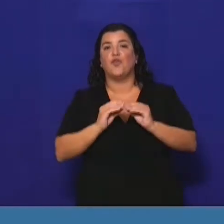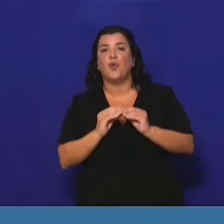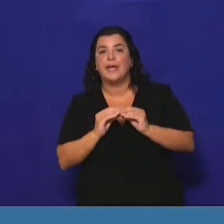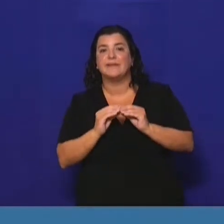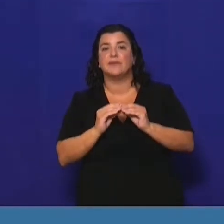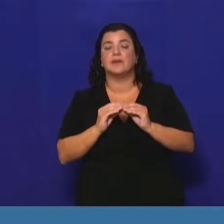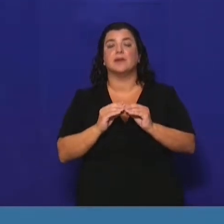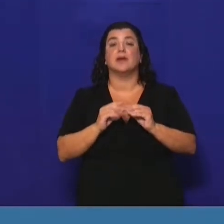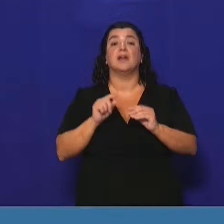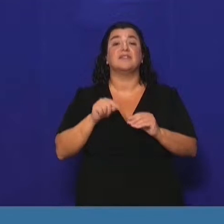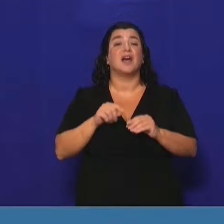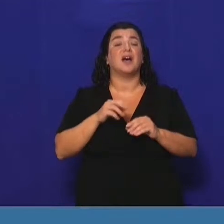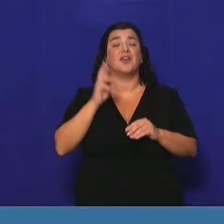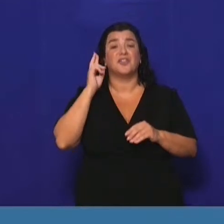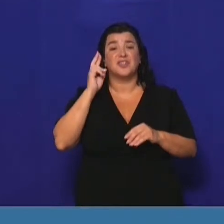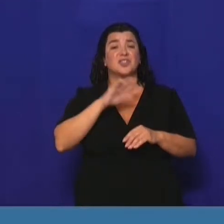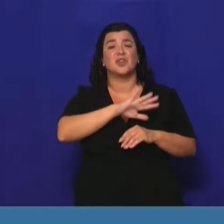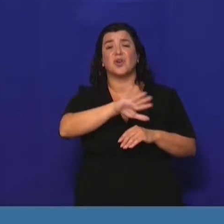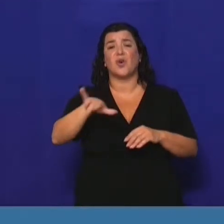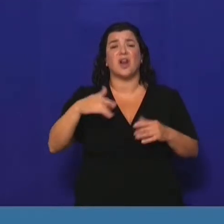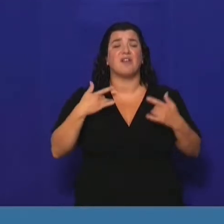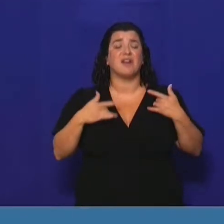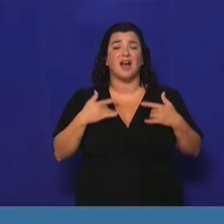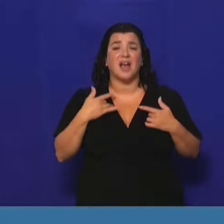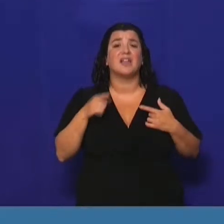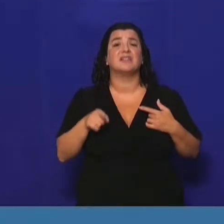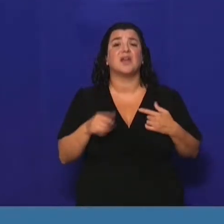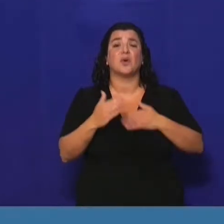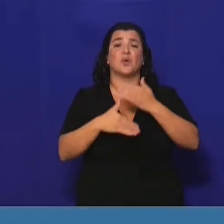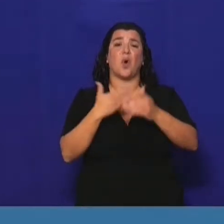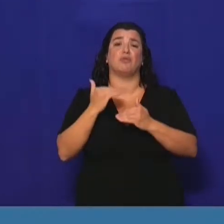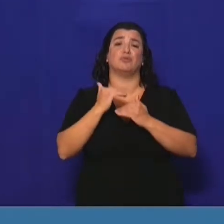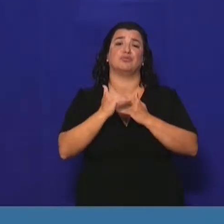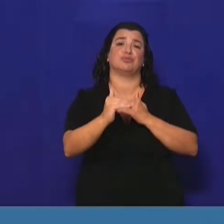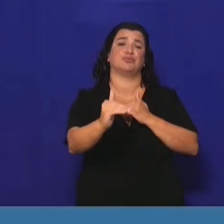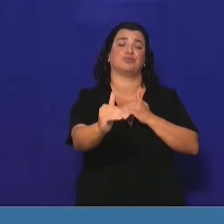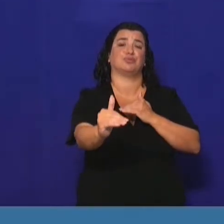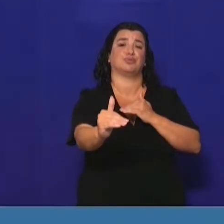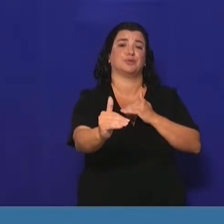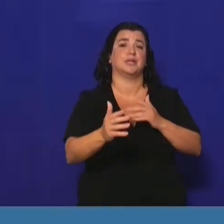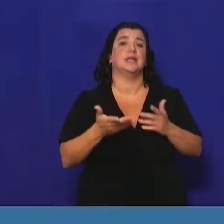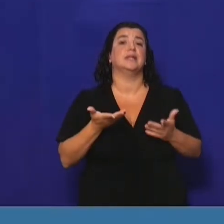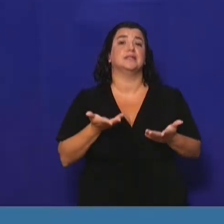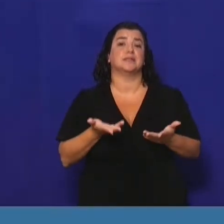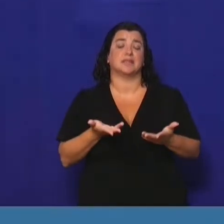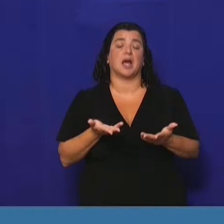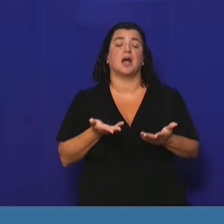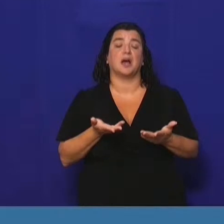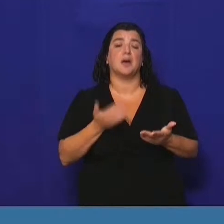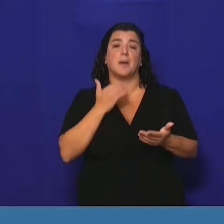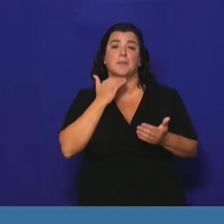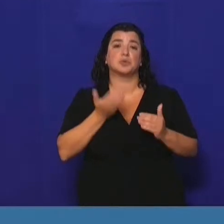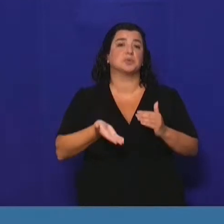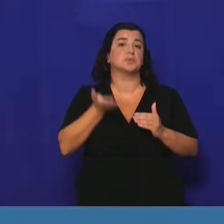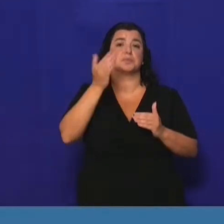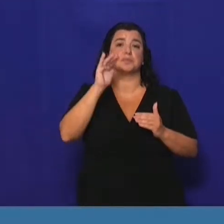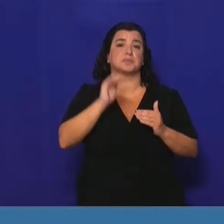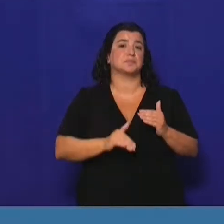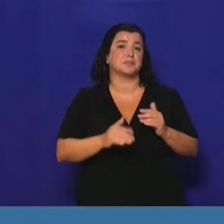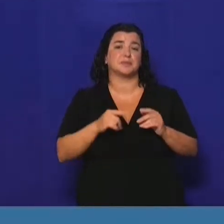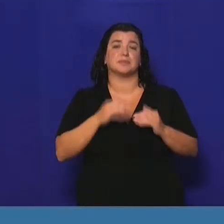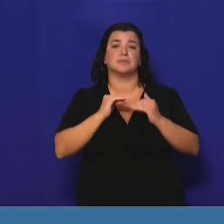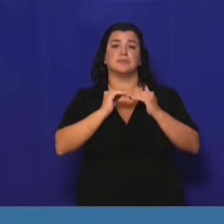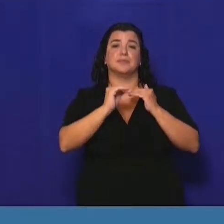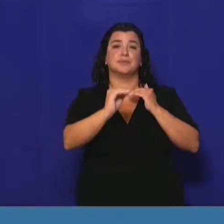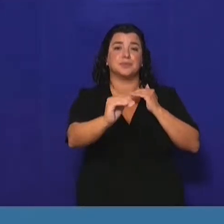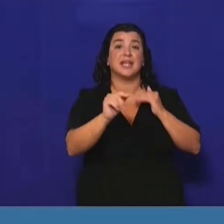u riski oħrajn, speċjalment fil-lifestyles, dawk ħajibqgħu hemmhekk. U allura dawk ikunu każijiet fejn ħafna nies jgħidu third